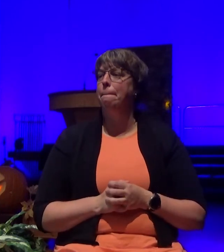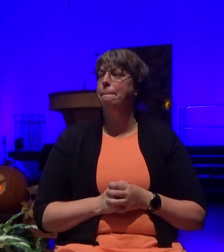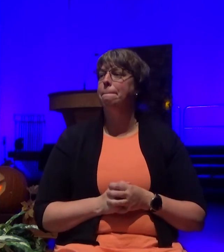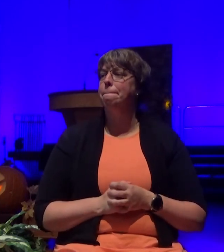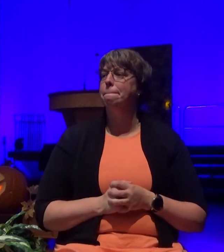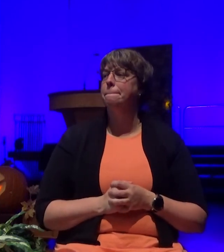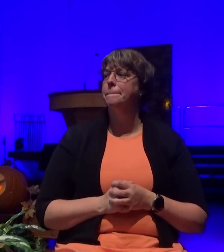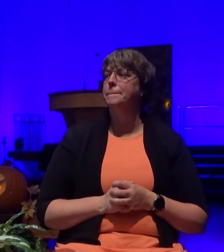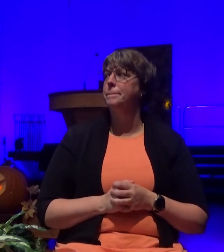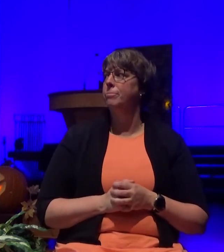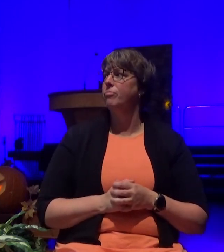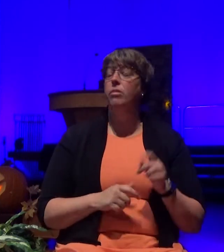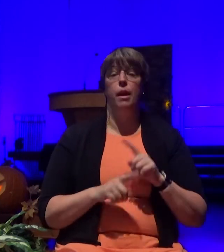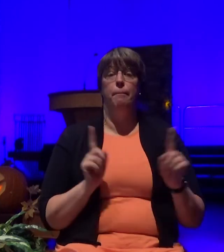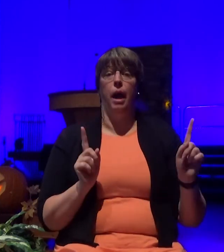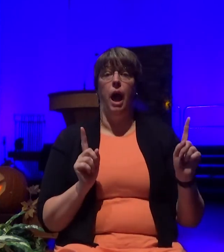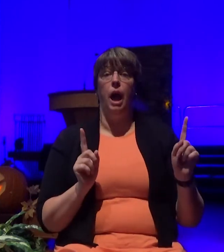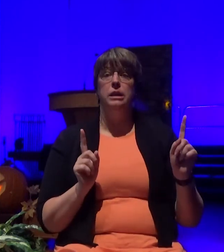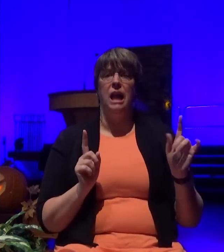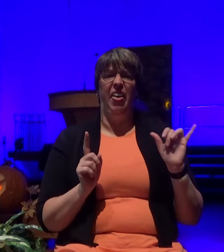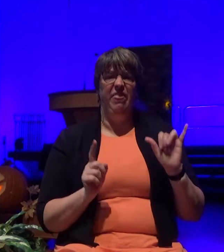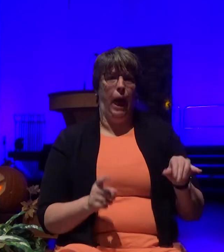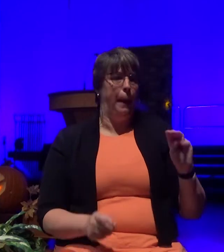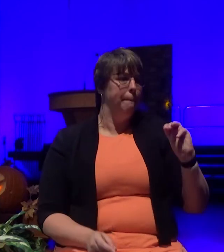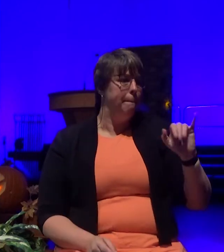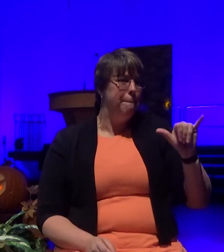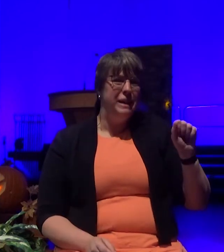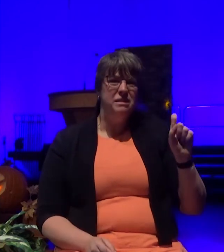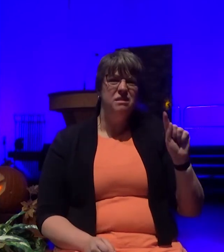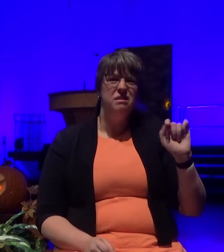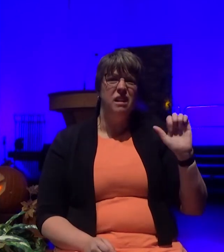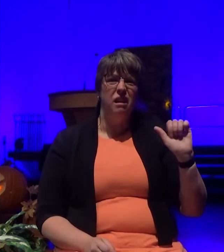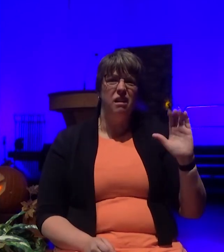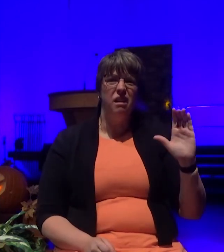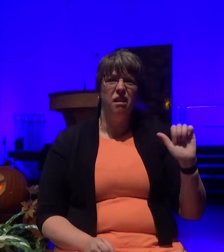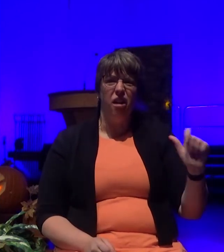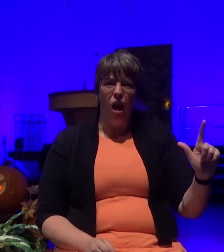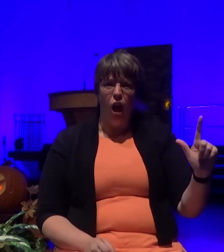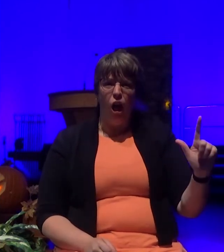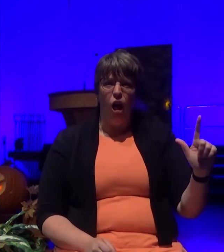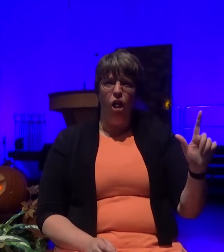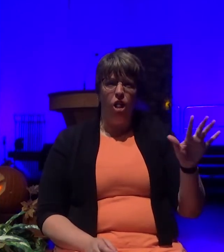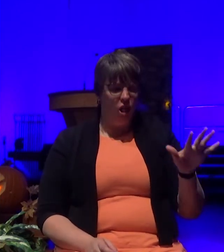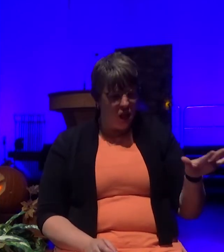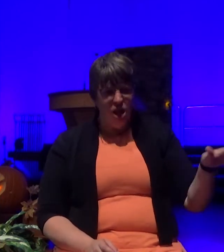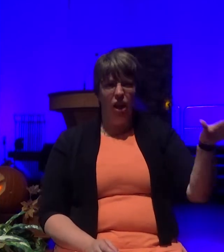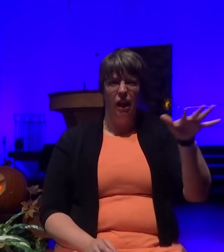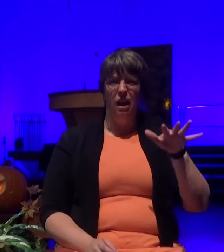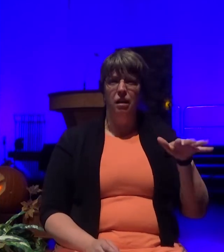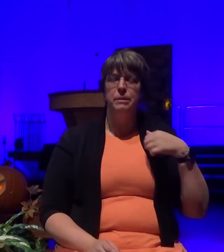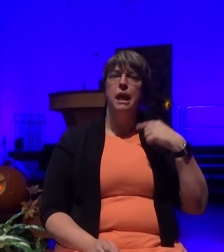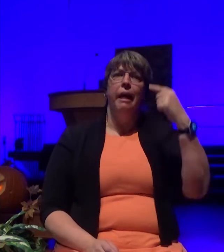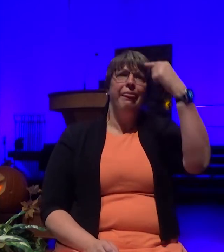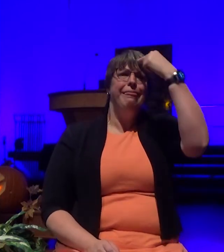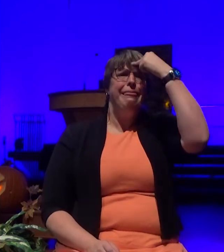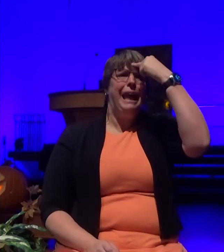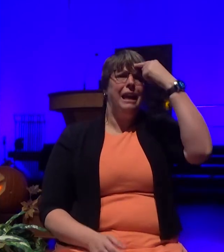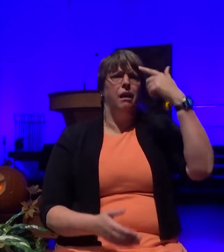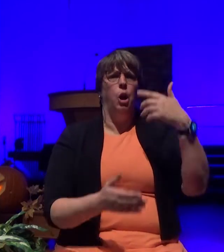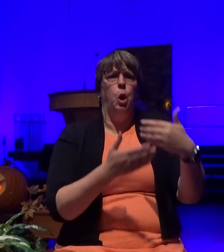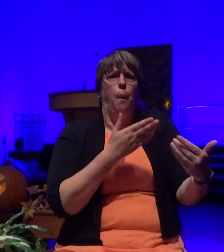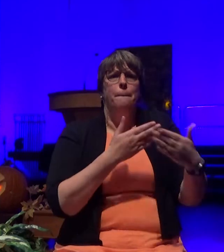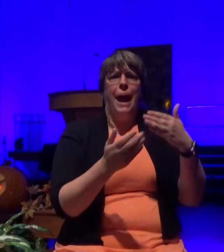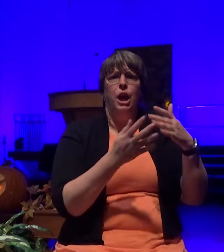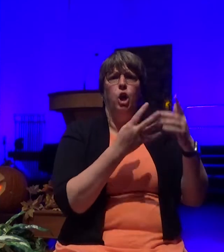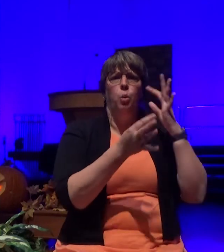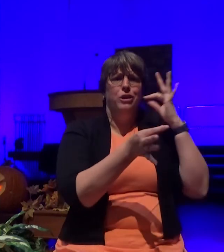the mystical realm, though, is the realm, I think, because spiritual seekers, no matter what tradition,